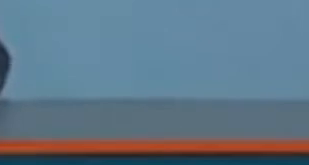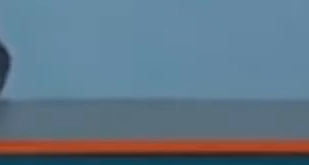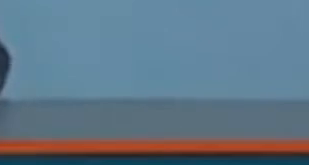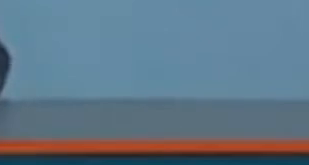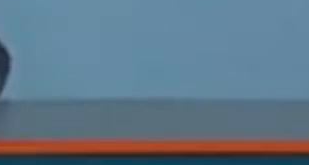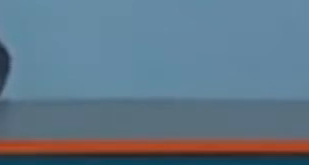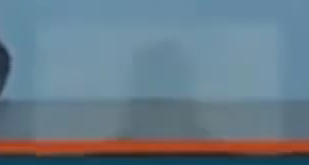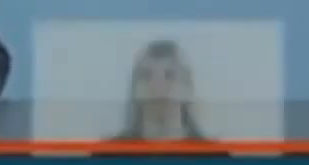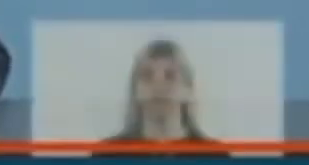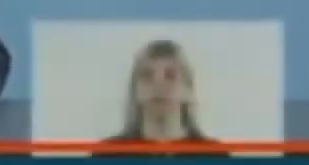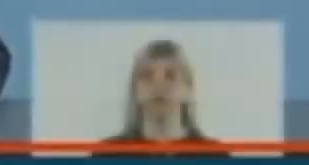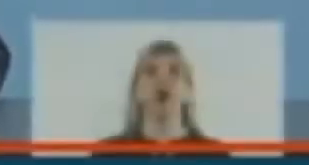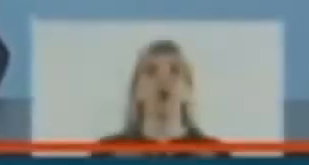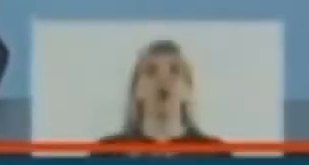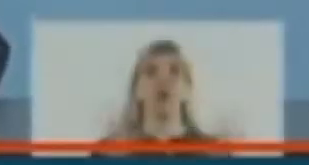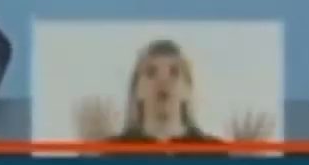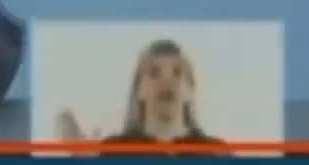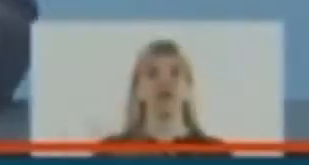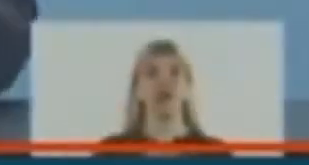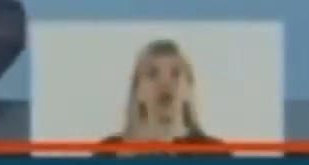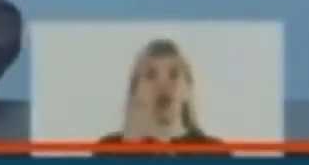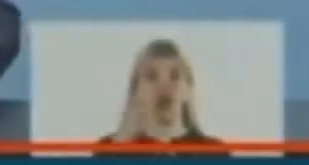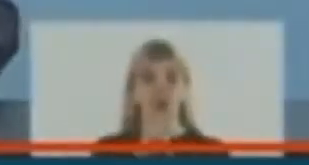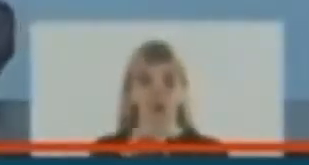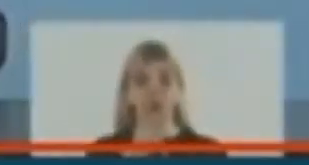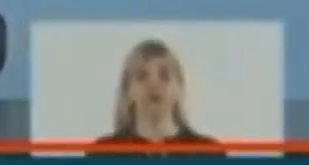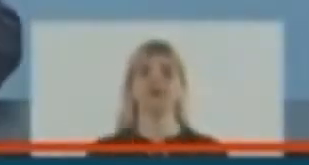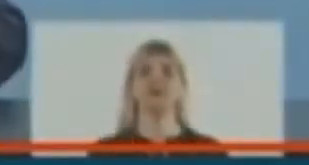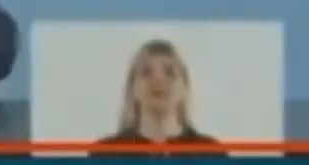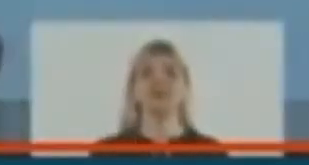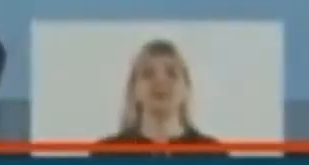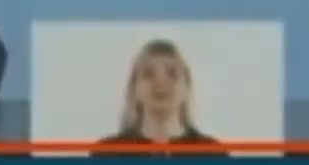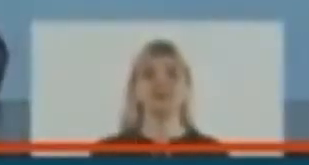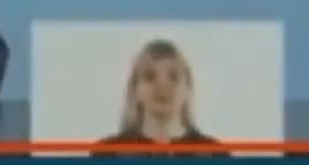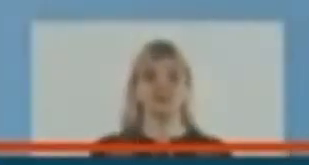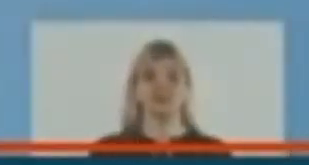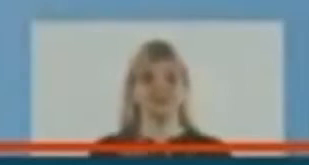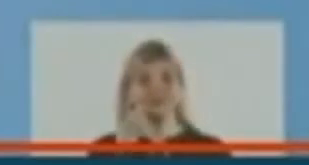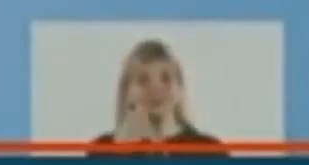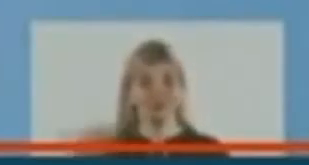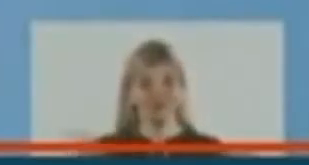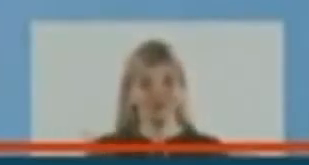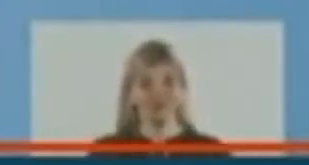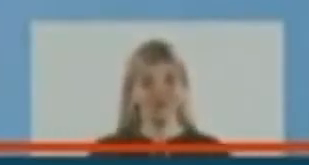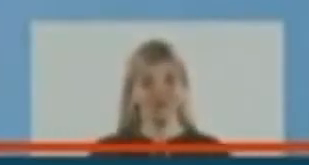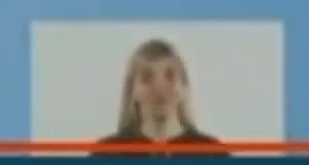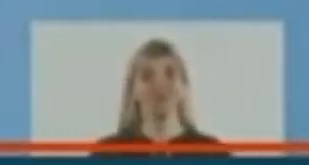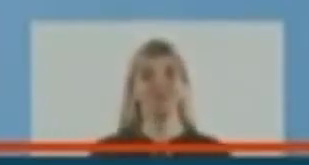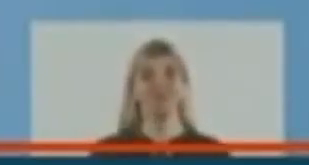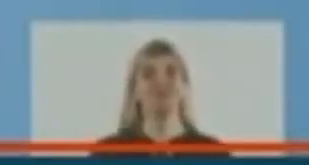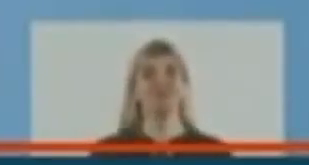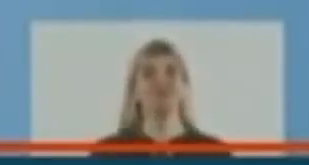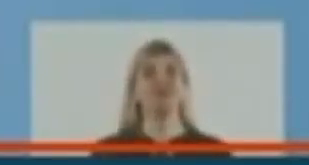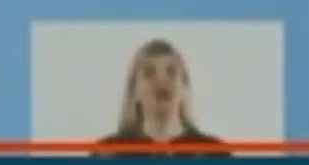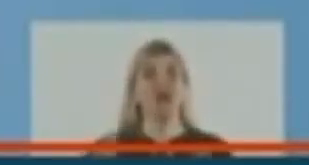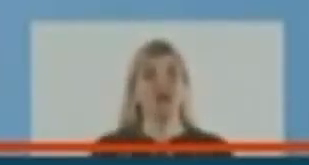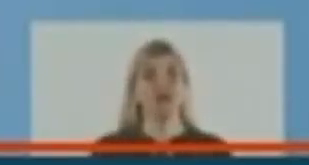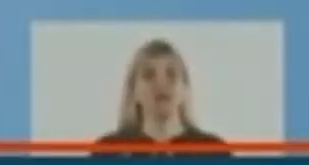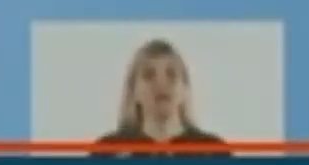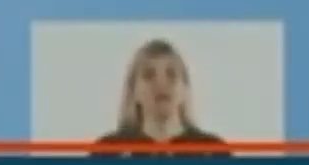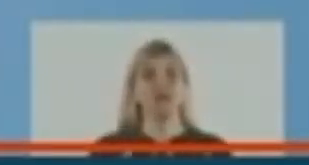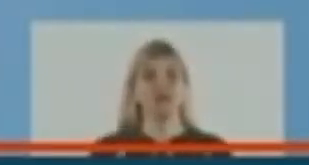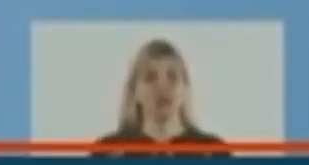end of the year in order to immediately immunize 300,000 citizens. Another batch will arrive during the month of January